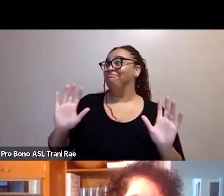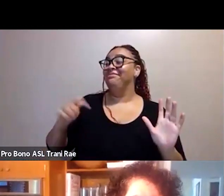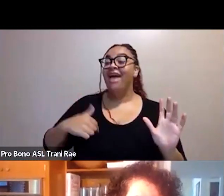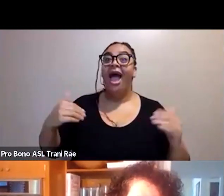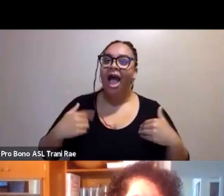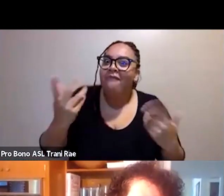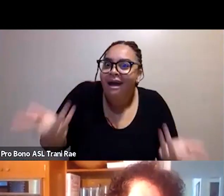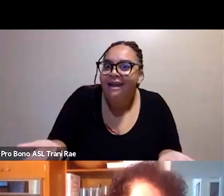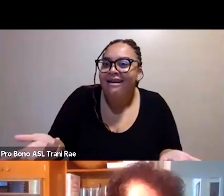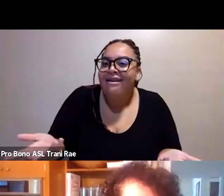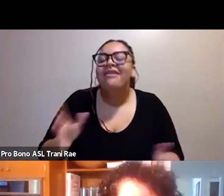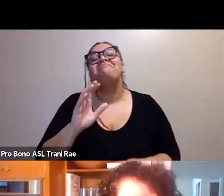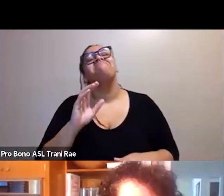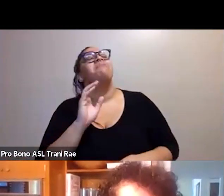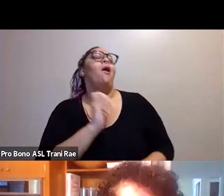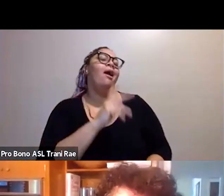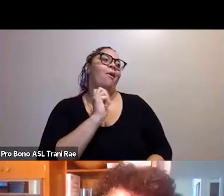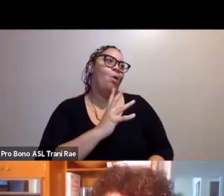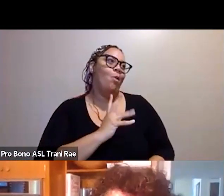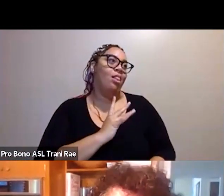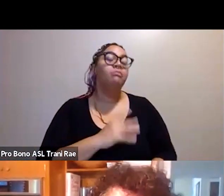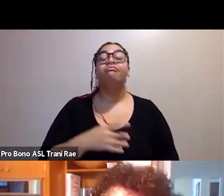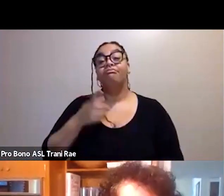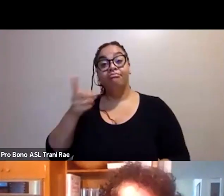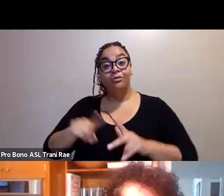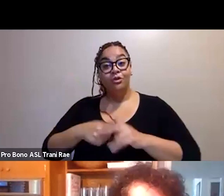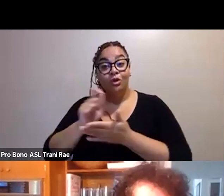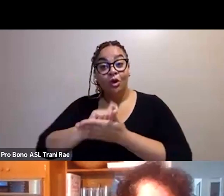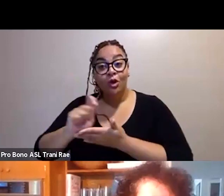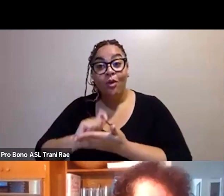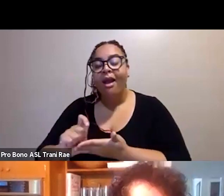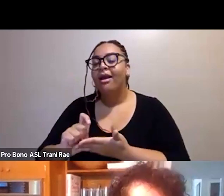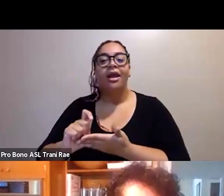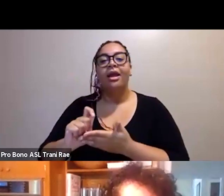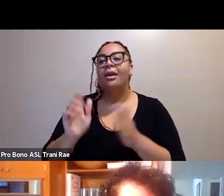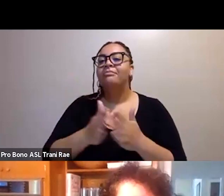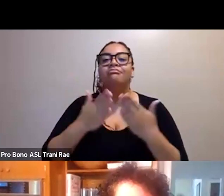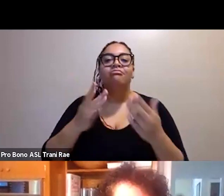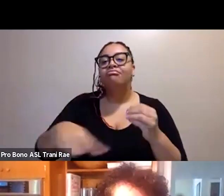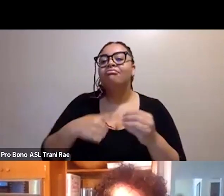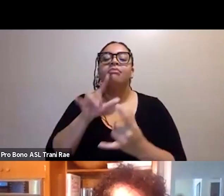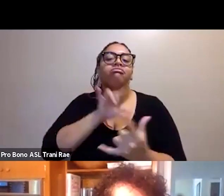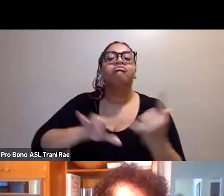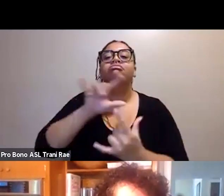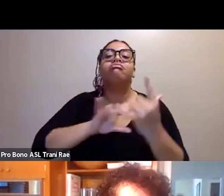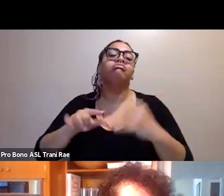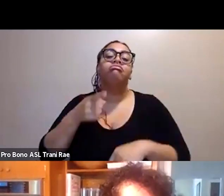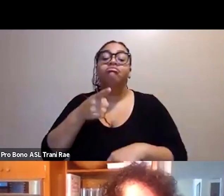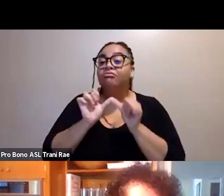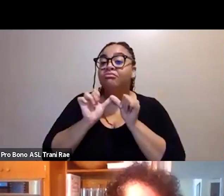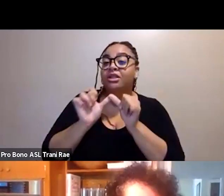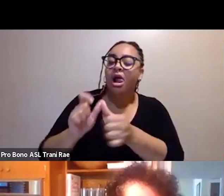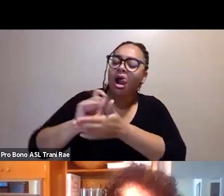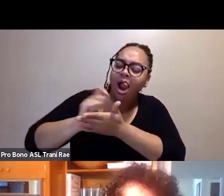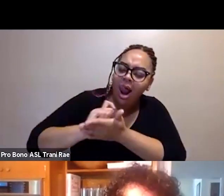though. Here it is. Okay, cool. Leslie began writing novel-length romances in junior high. She continued scribbling wild tales on